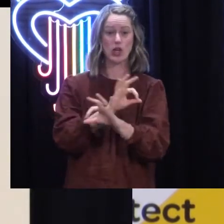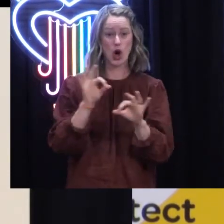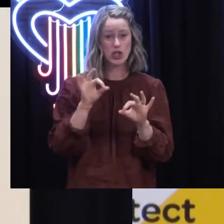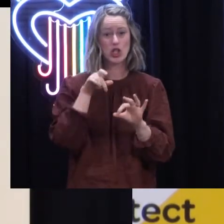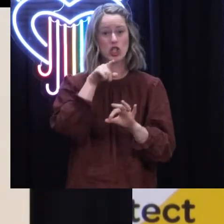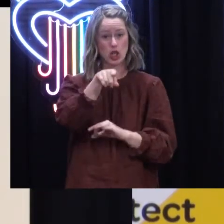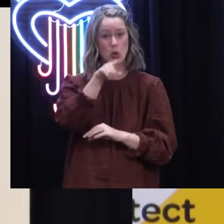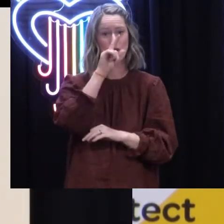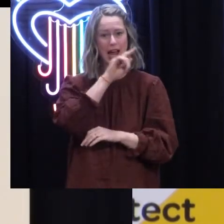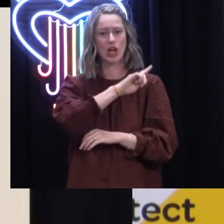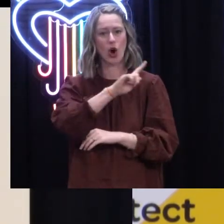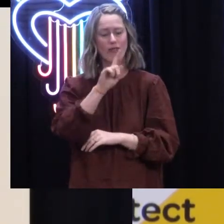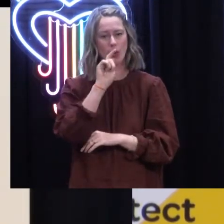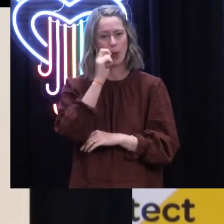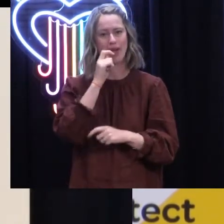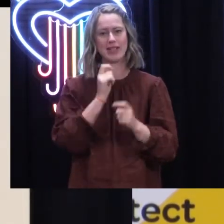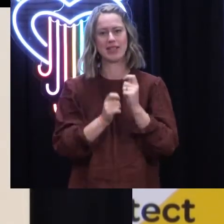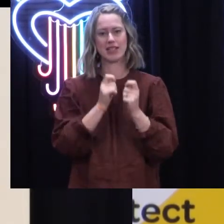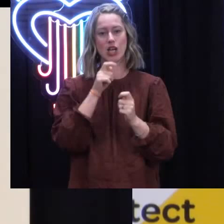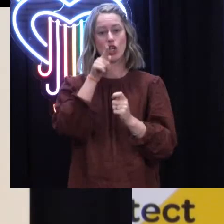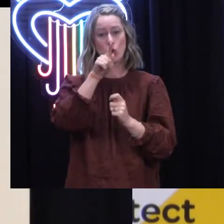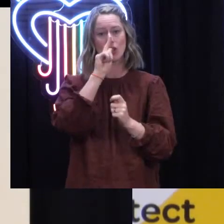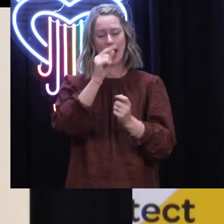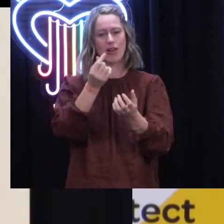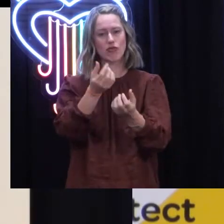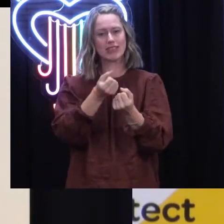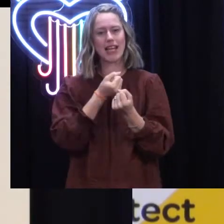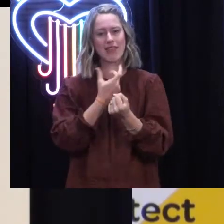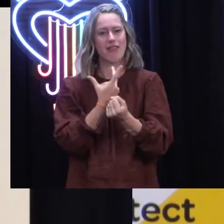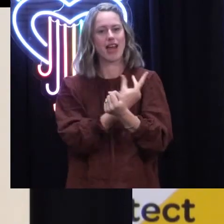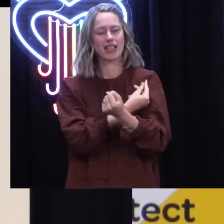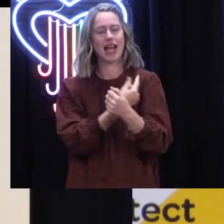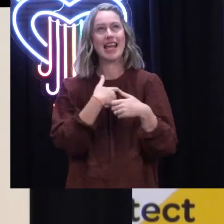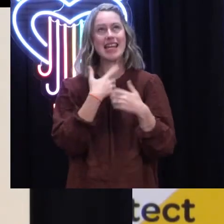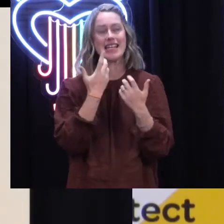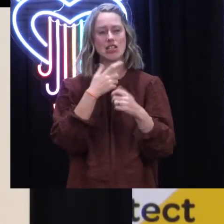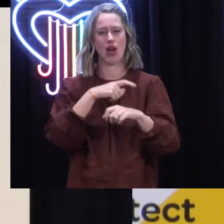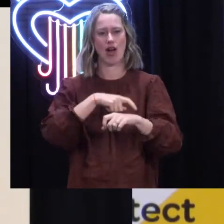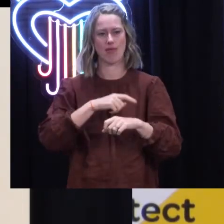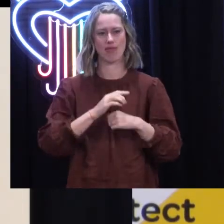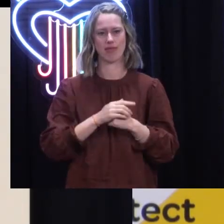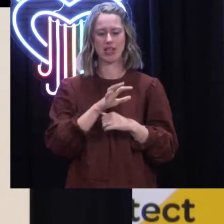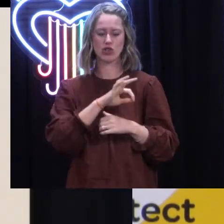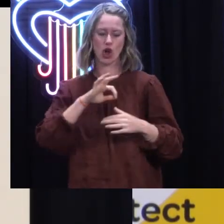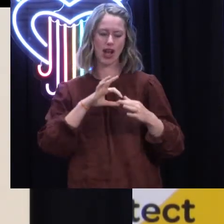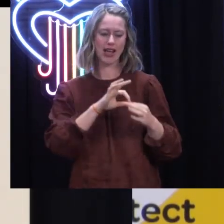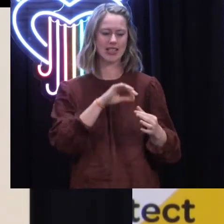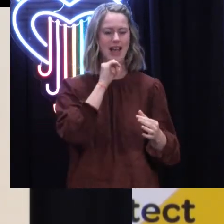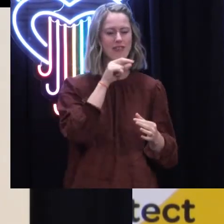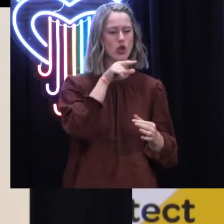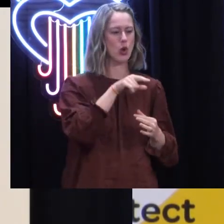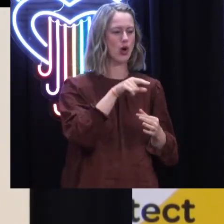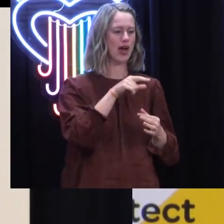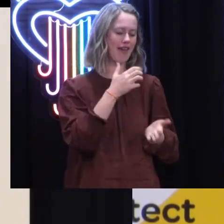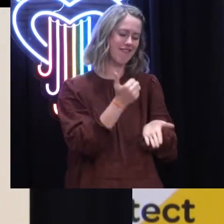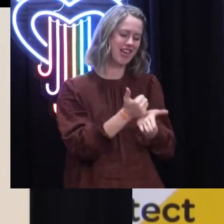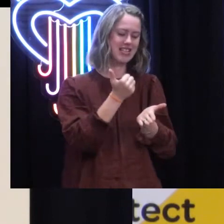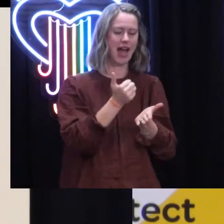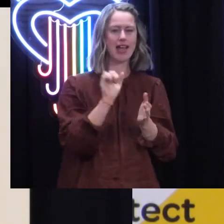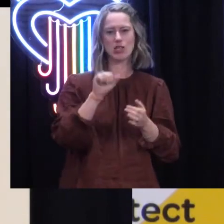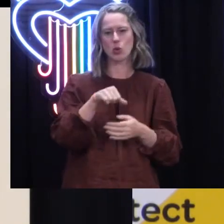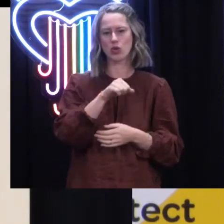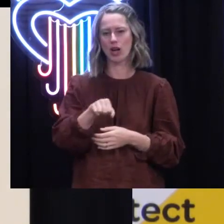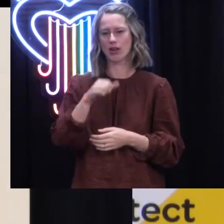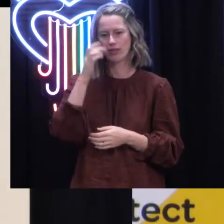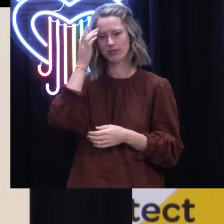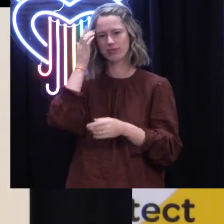at any time and is able to be vaccinated at any time. It is no way linked to your immigration status. So, based